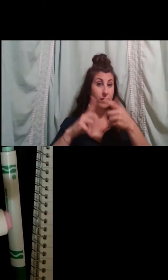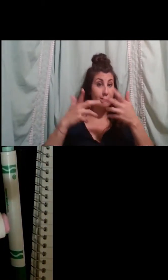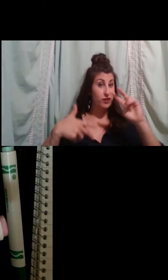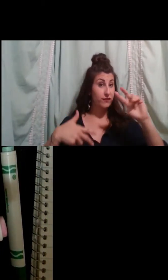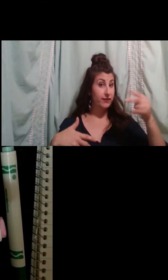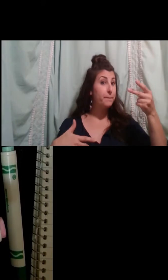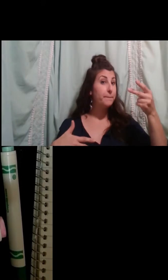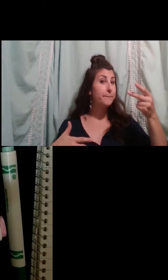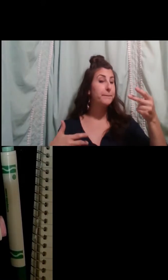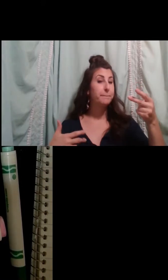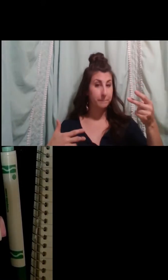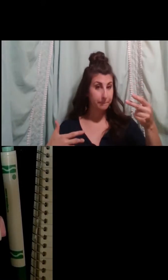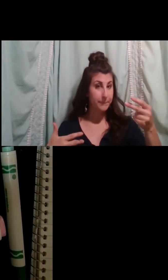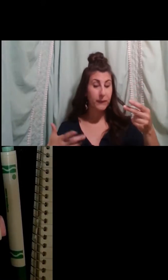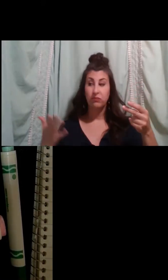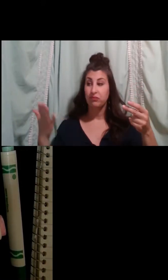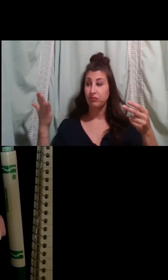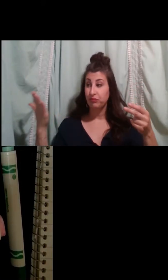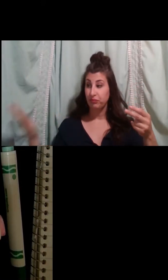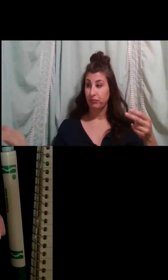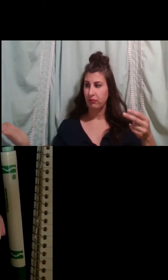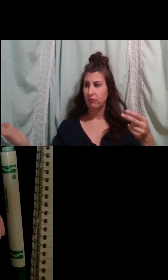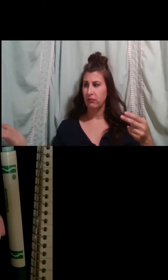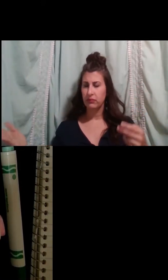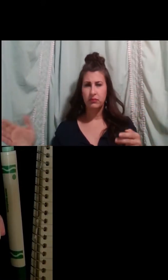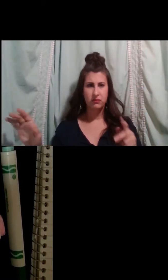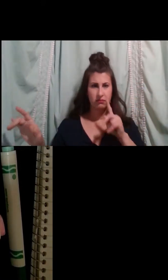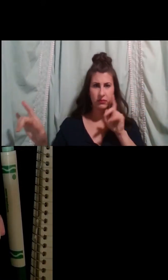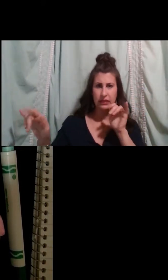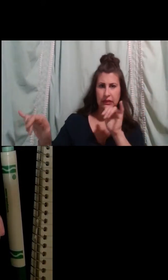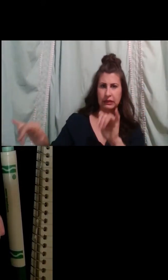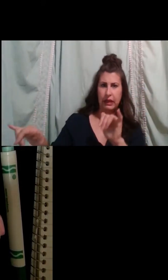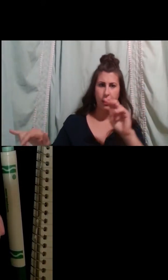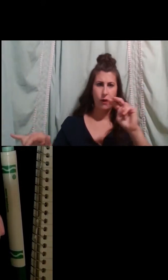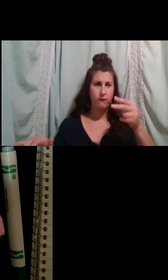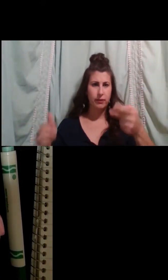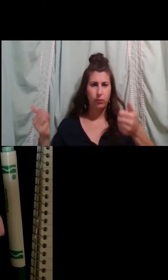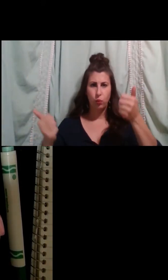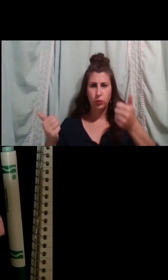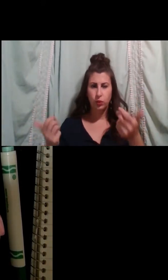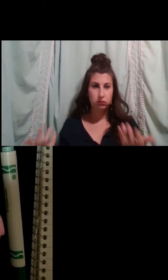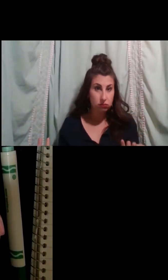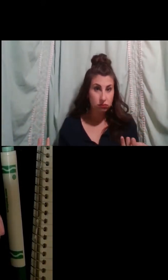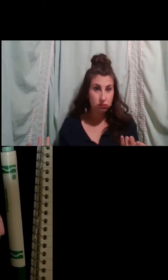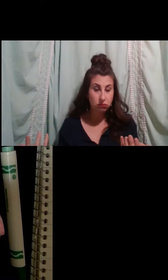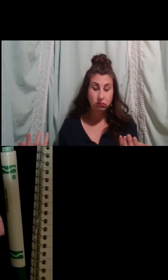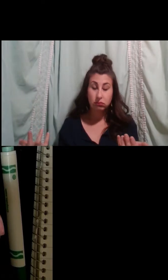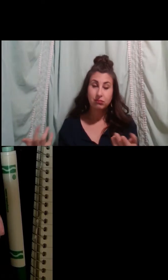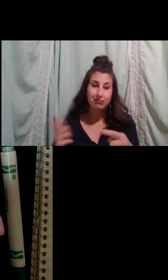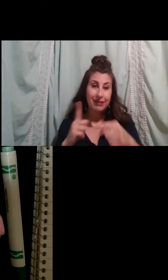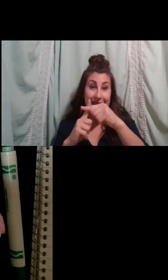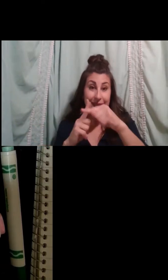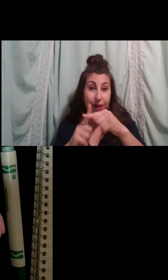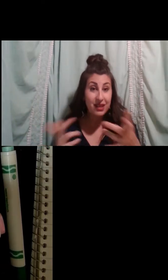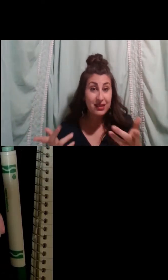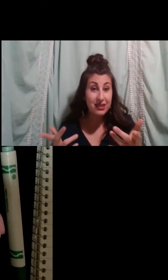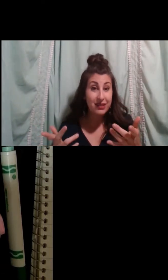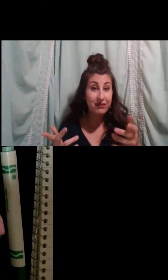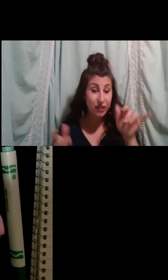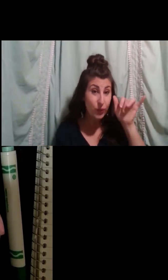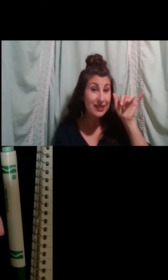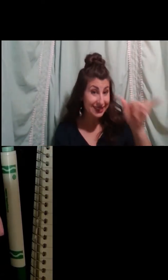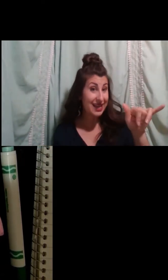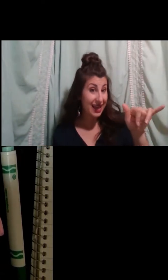once I flip it. Now here, is this going to stay or is it going to flip? Well, it's